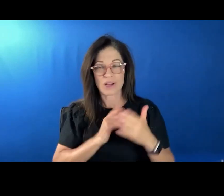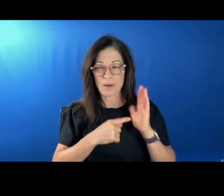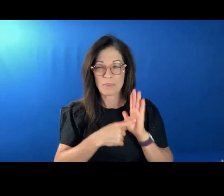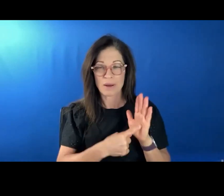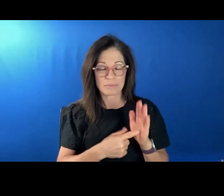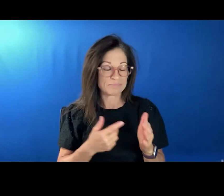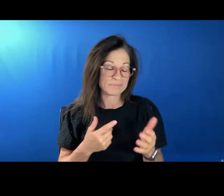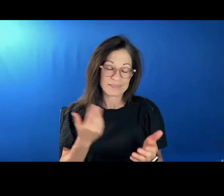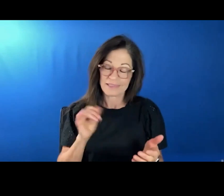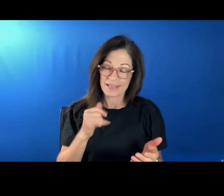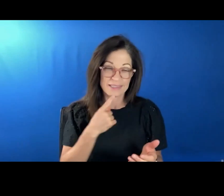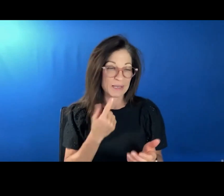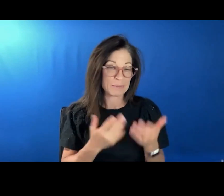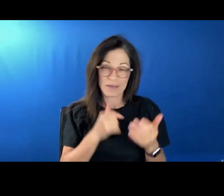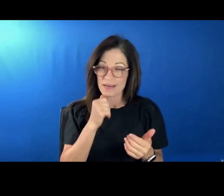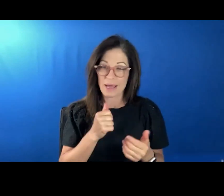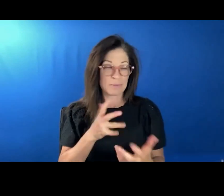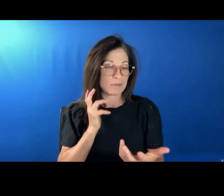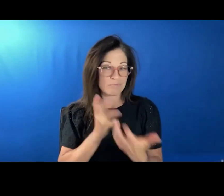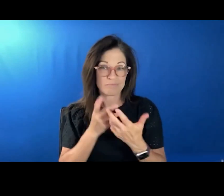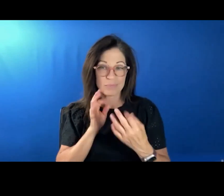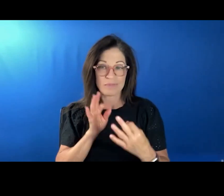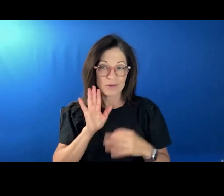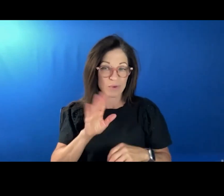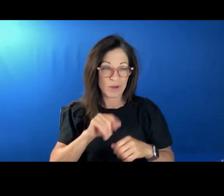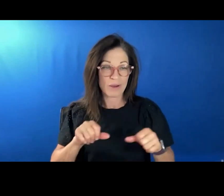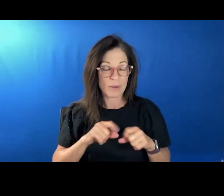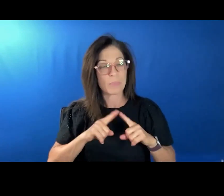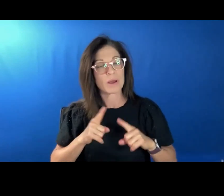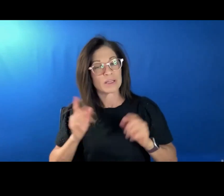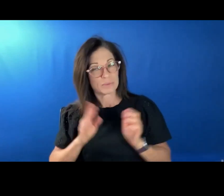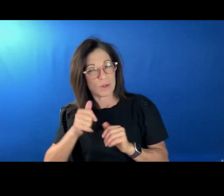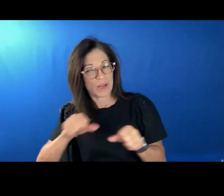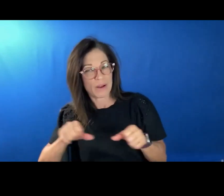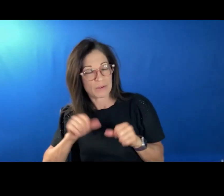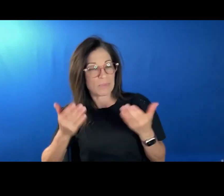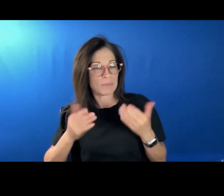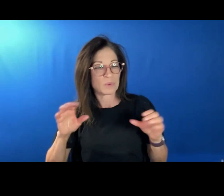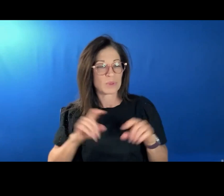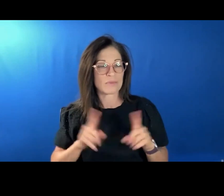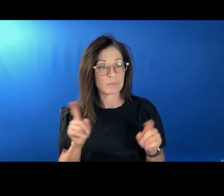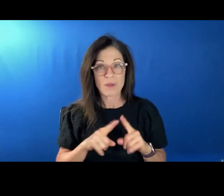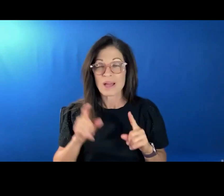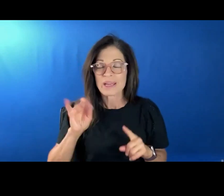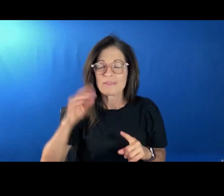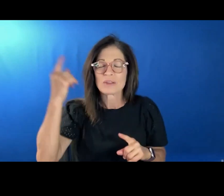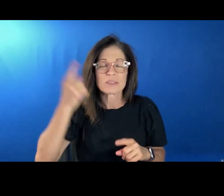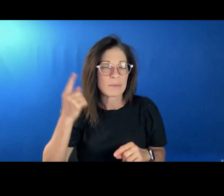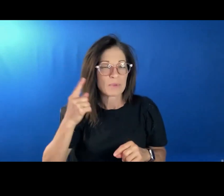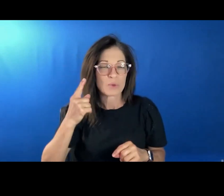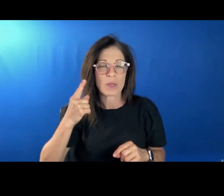I said, smaller jurisdictions may have to do things differently, but if there's something you can take away from